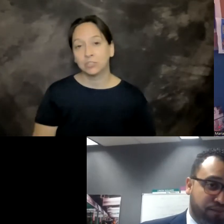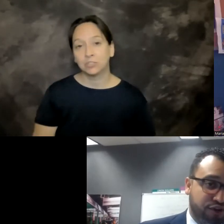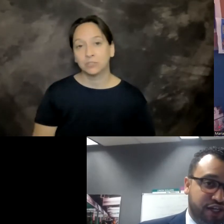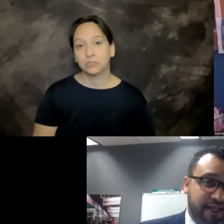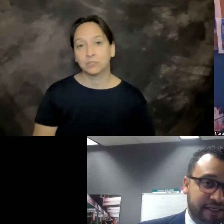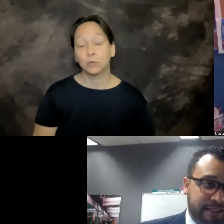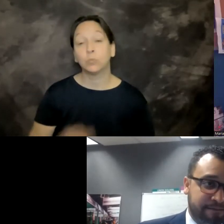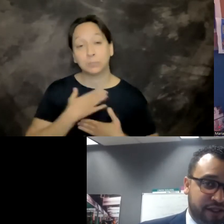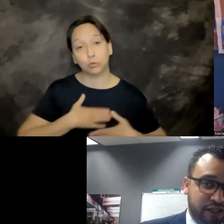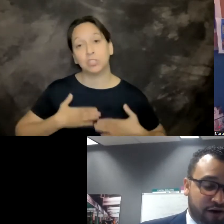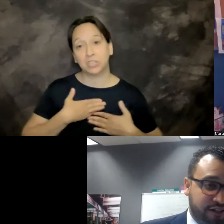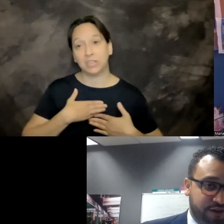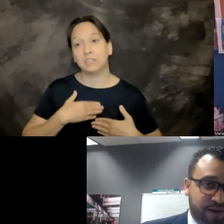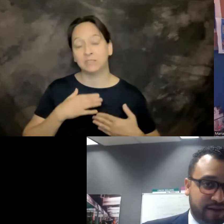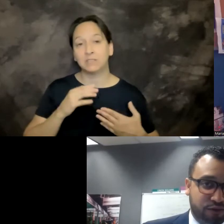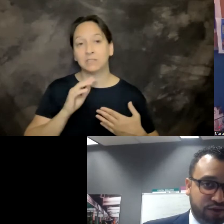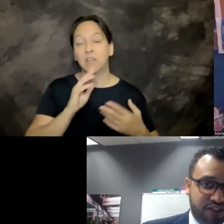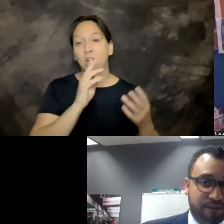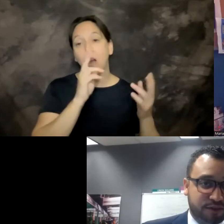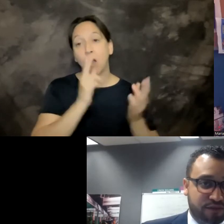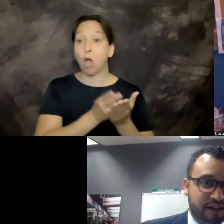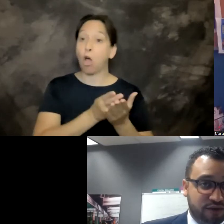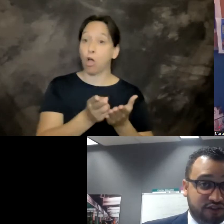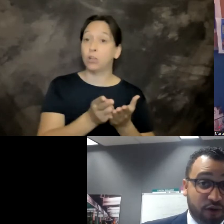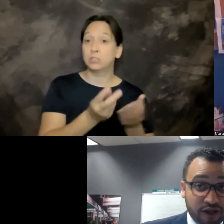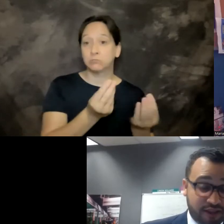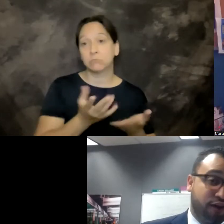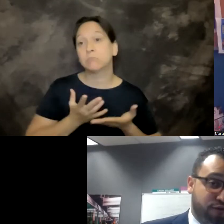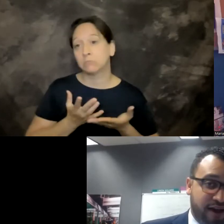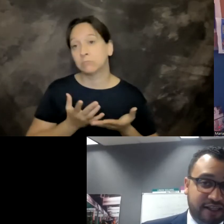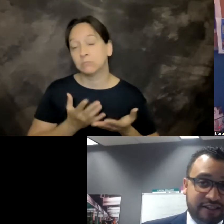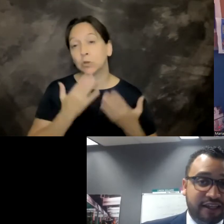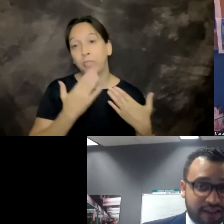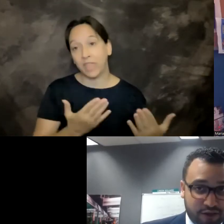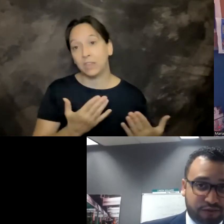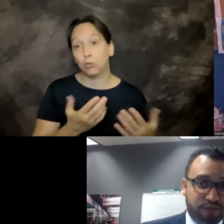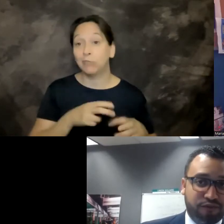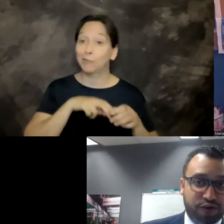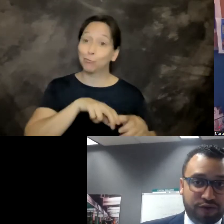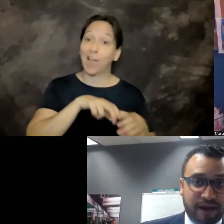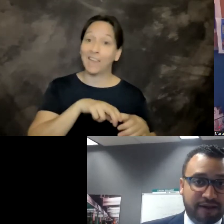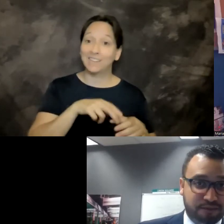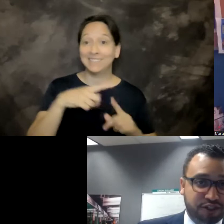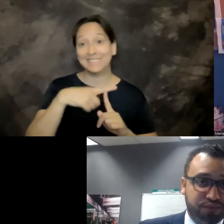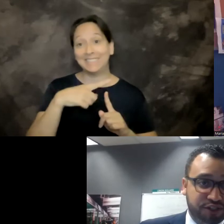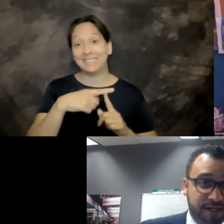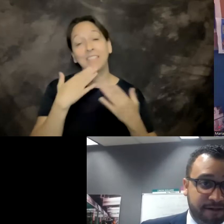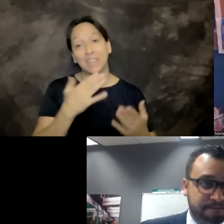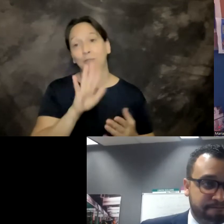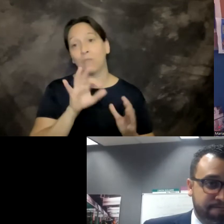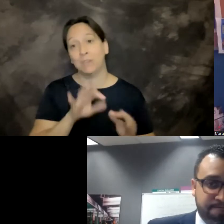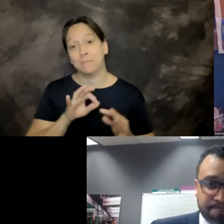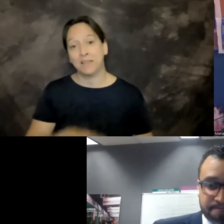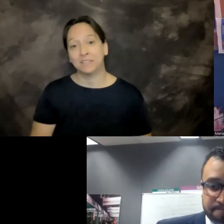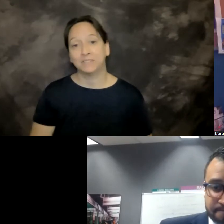really appreciate the honest feedback that you were just able to provide to us. So thank you for writing the T, and thank you for your feedback. It's much appreciated.